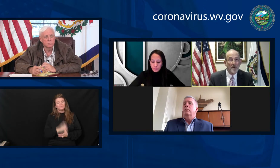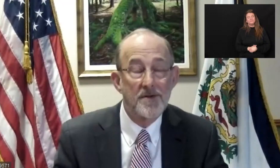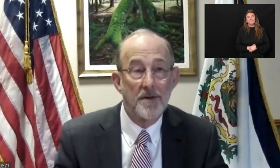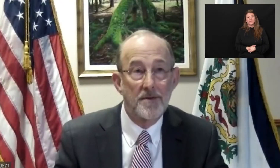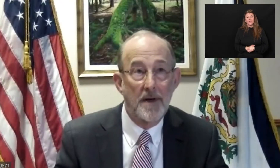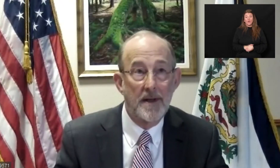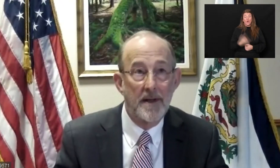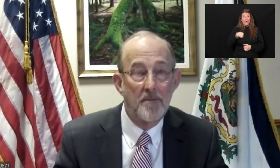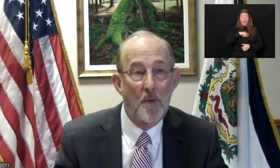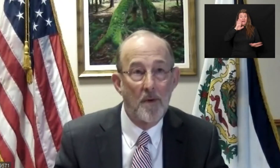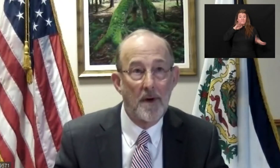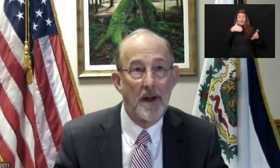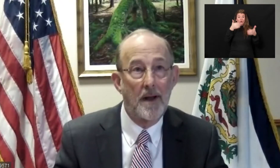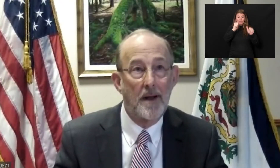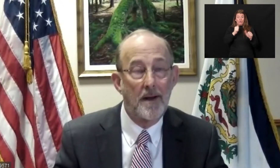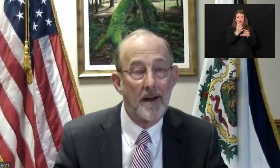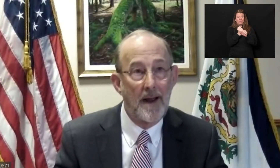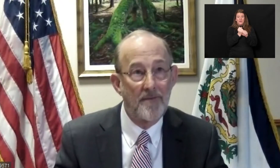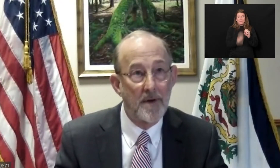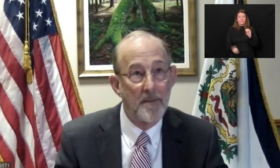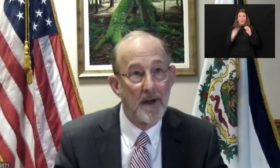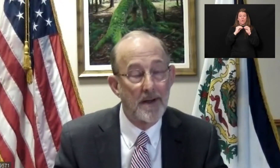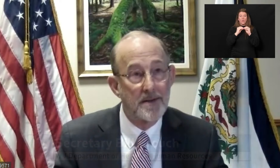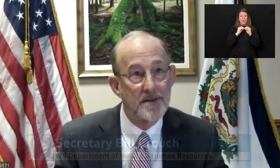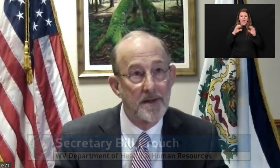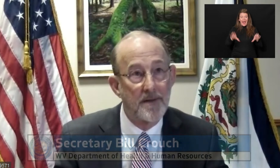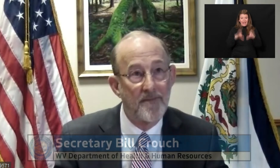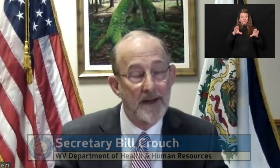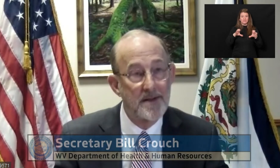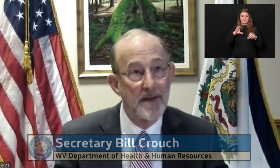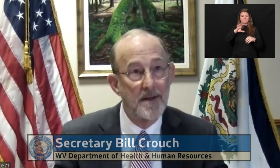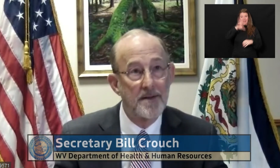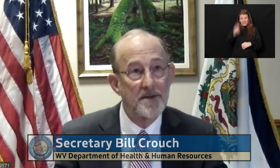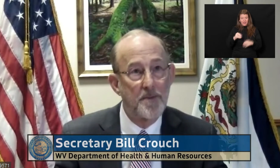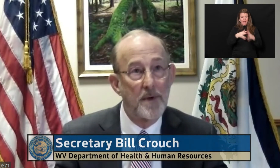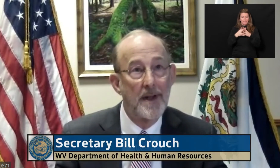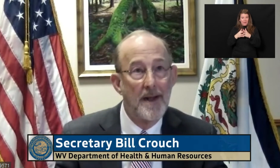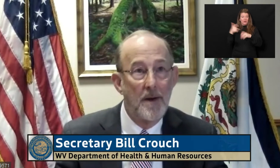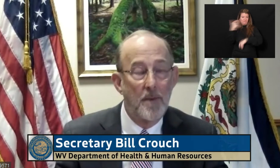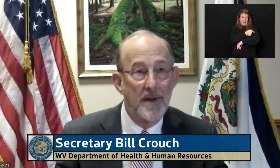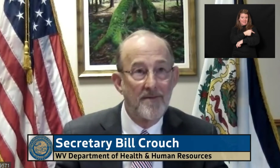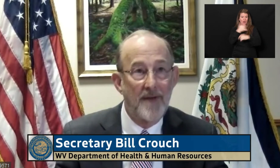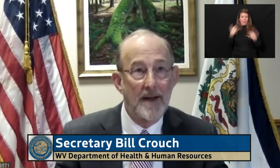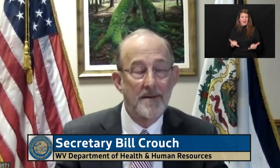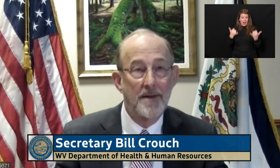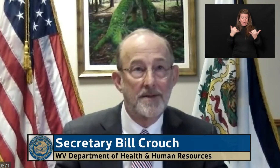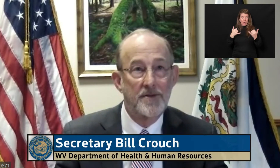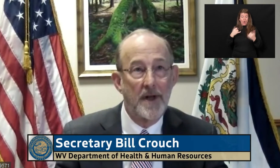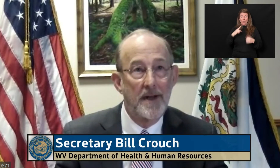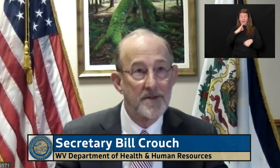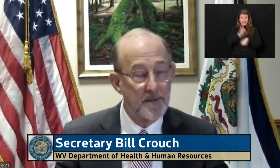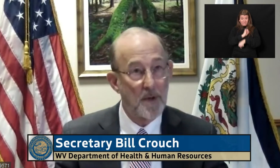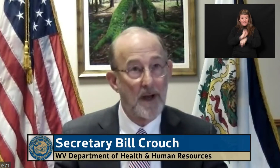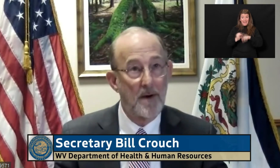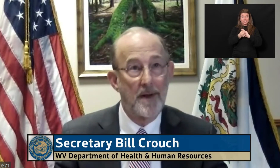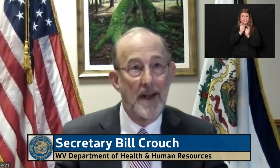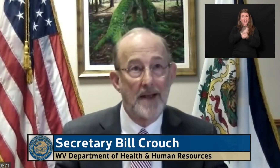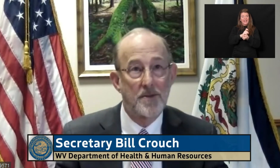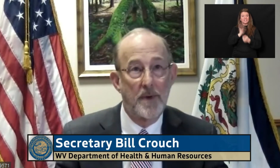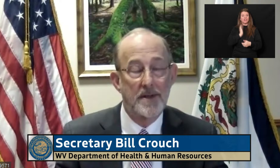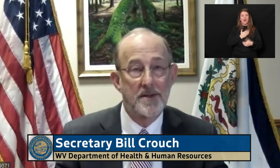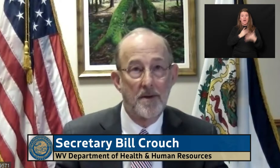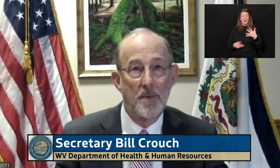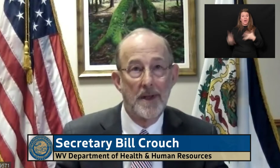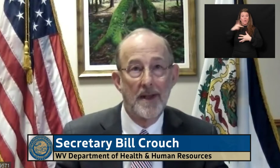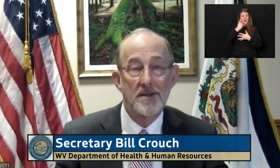We're focused on trying to get more African Americans vaccinated at this point. We, in fact, changed the priority